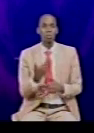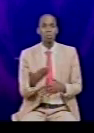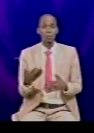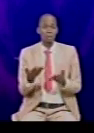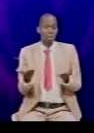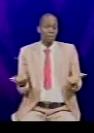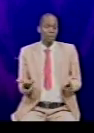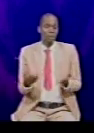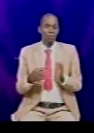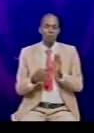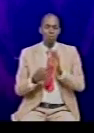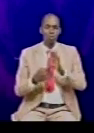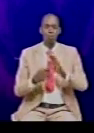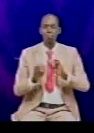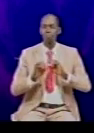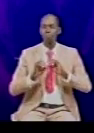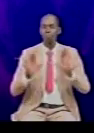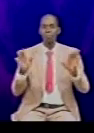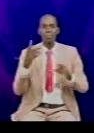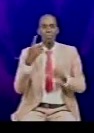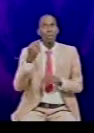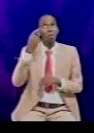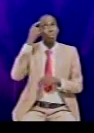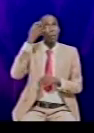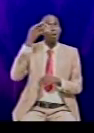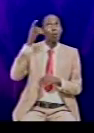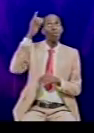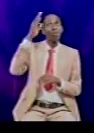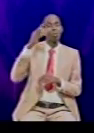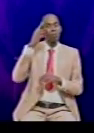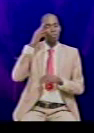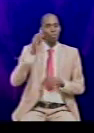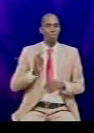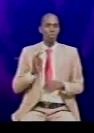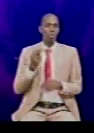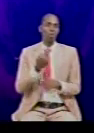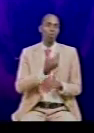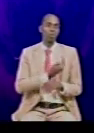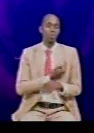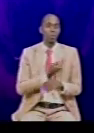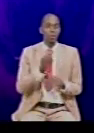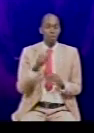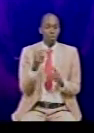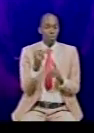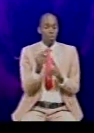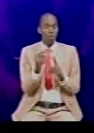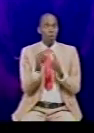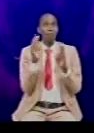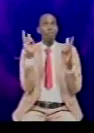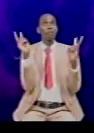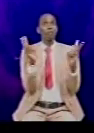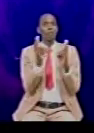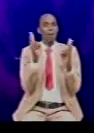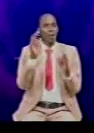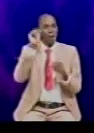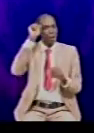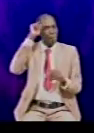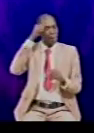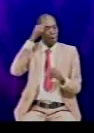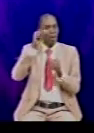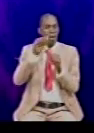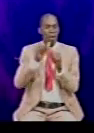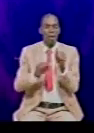us very clearly the very mind of God for us. The word victory reminds every